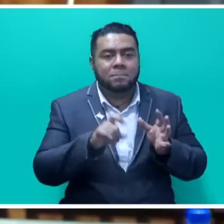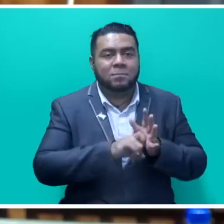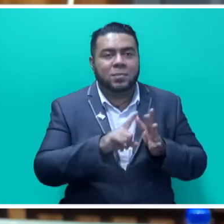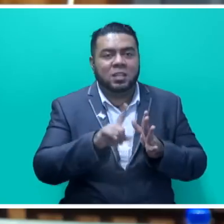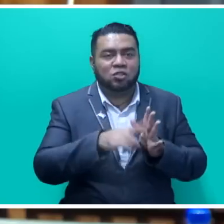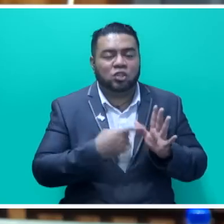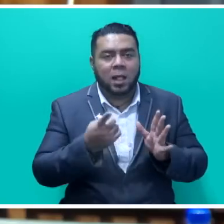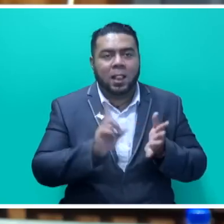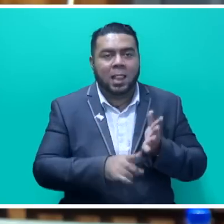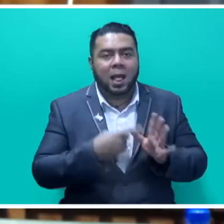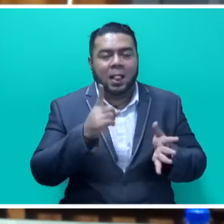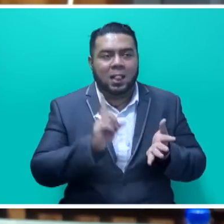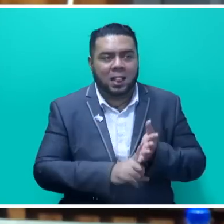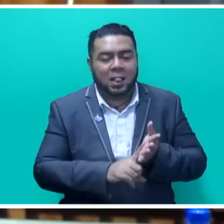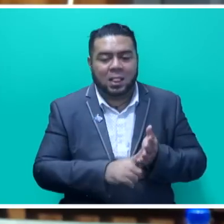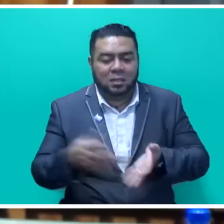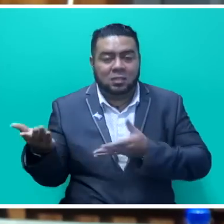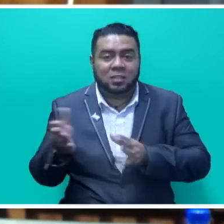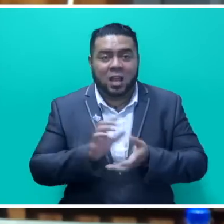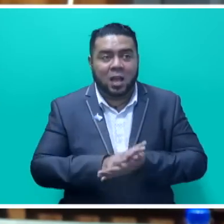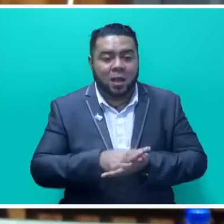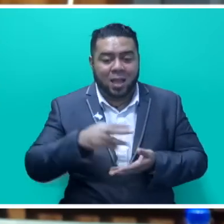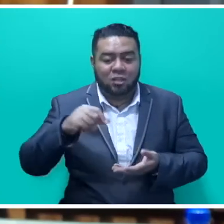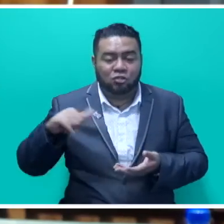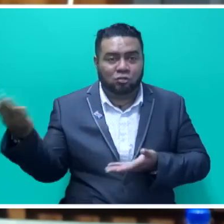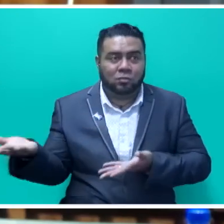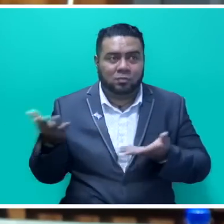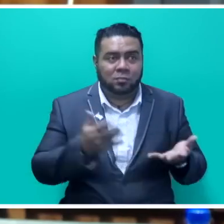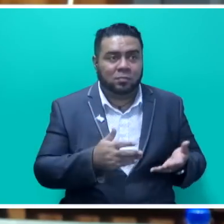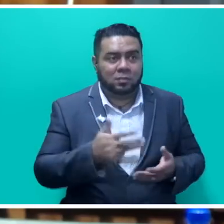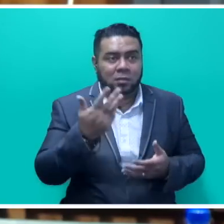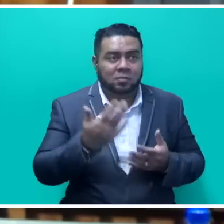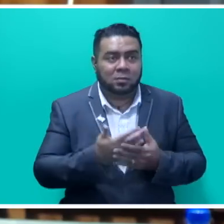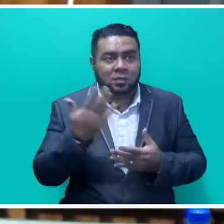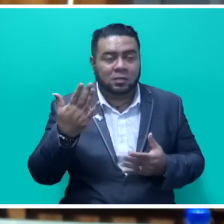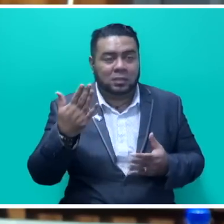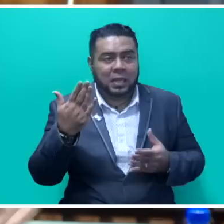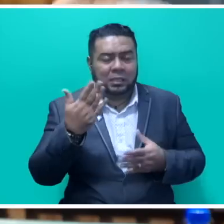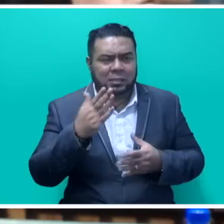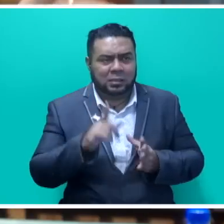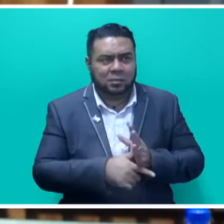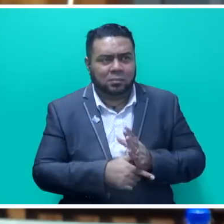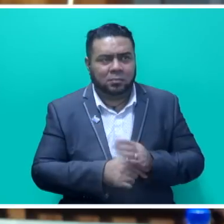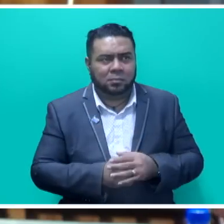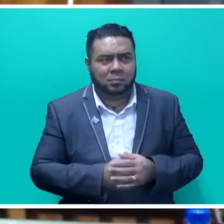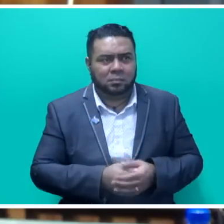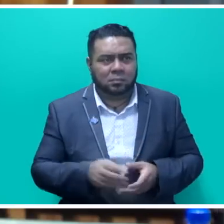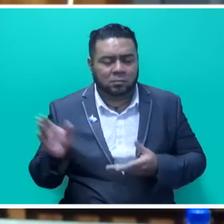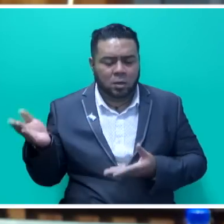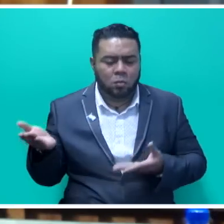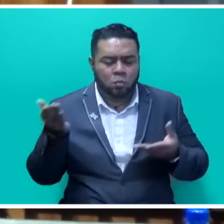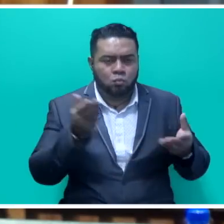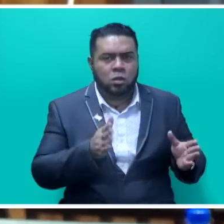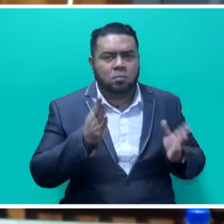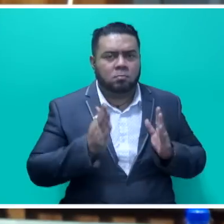ashes to his final resting place in Tambia in 9 days' time, is highly symptomatic. And I want to thank the Honorable Prime